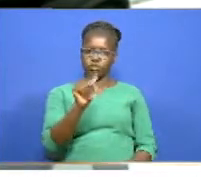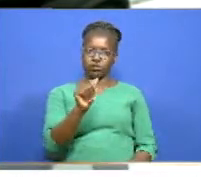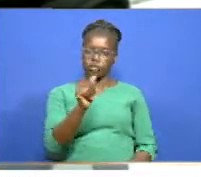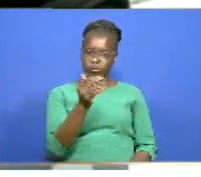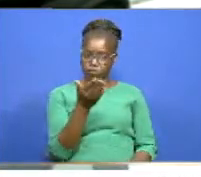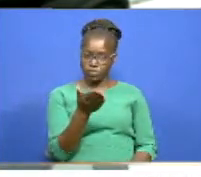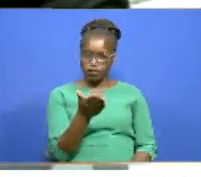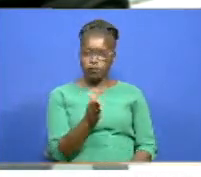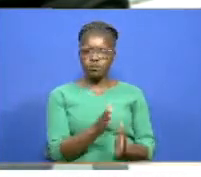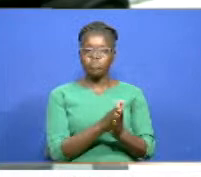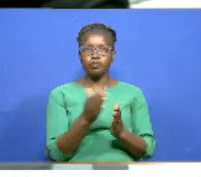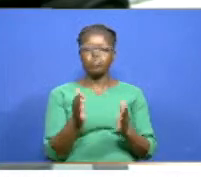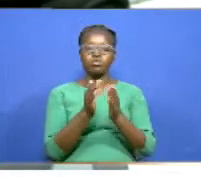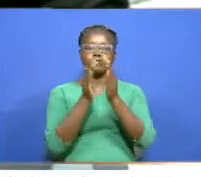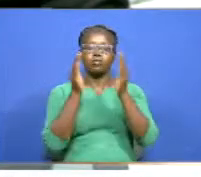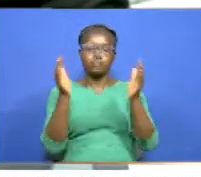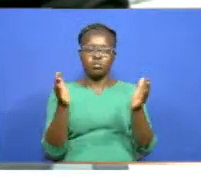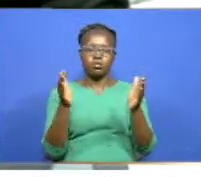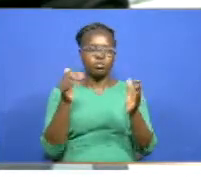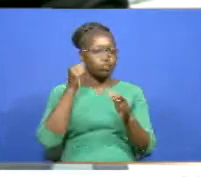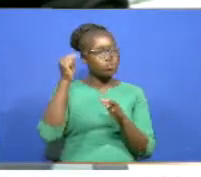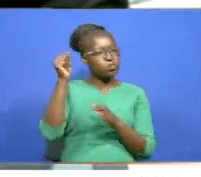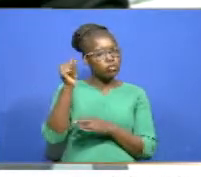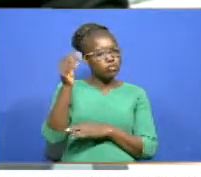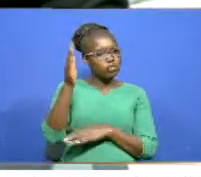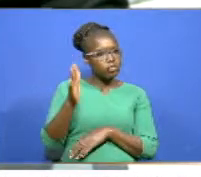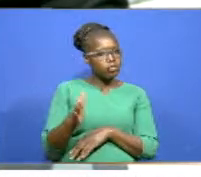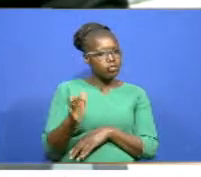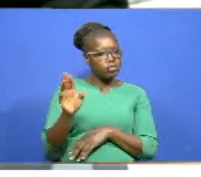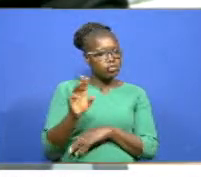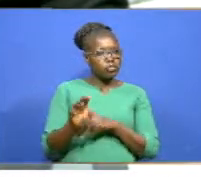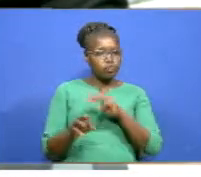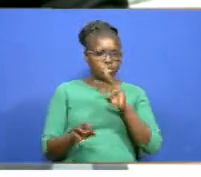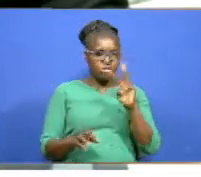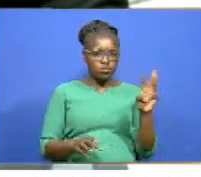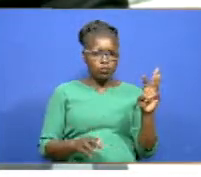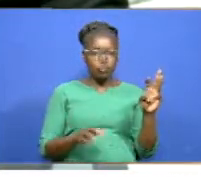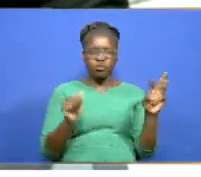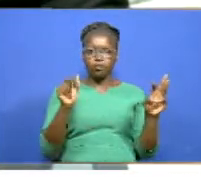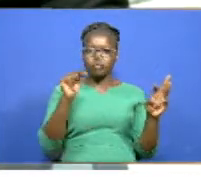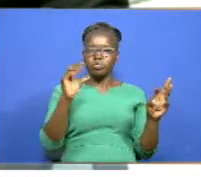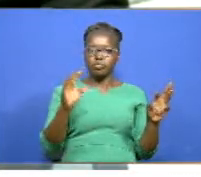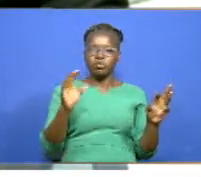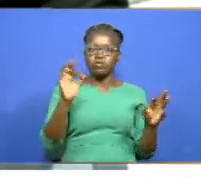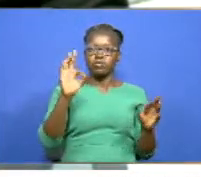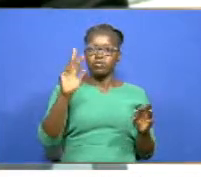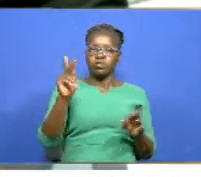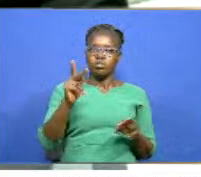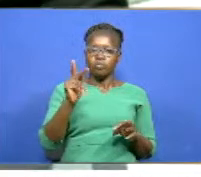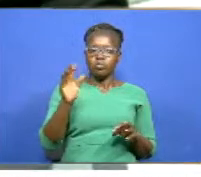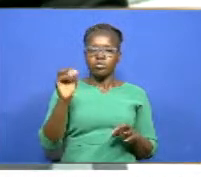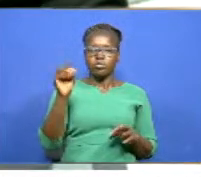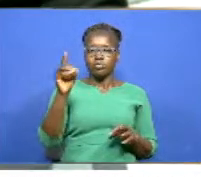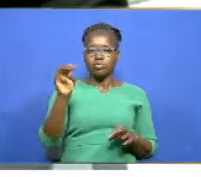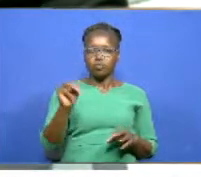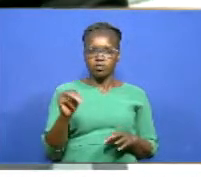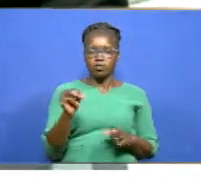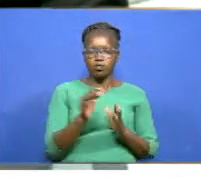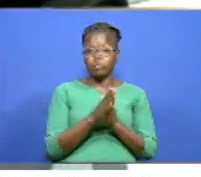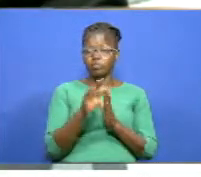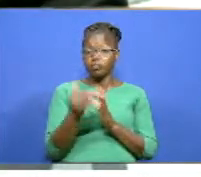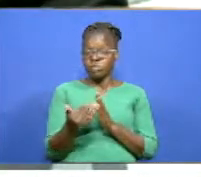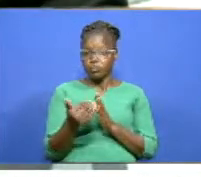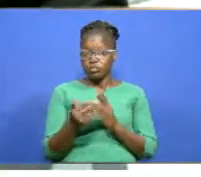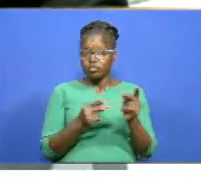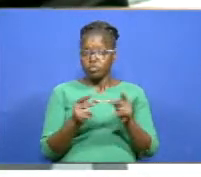at other big political parties in Western, like ANC, we have ANC, Ford Kenya, ODM, and other parties that also play a